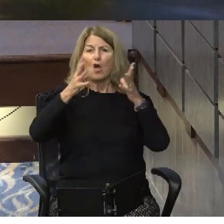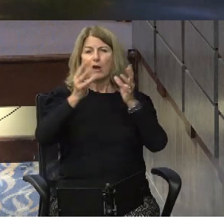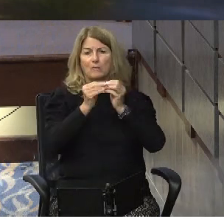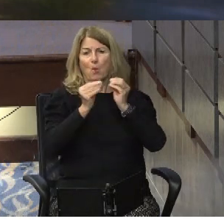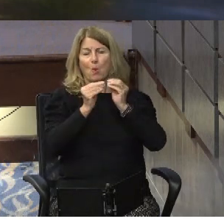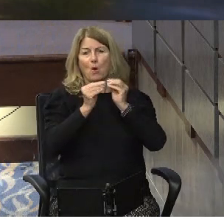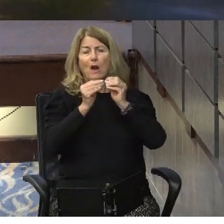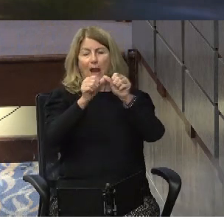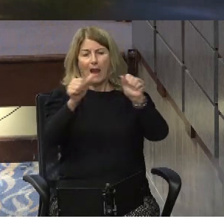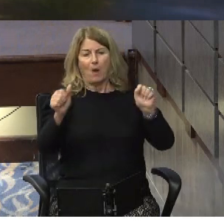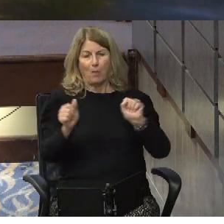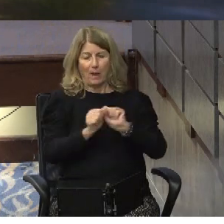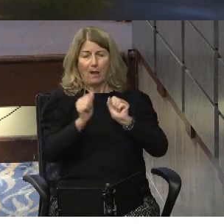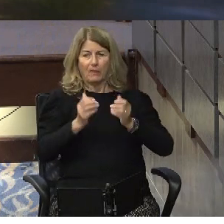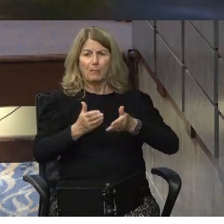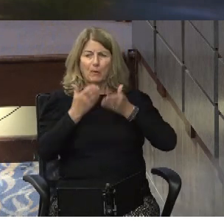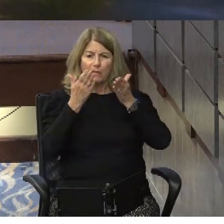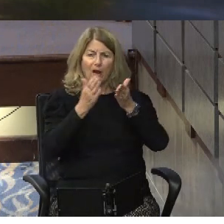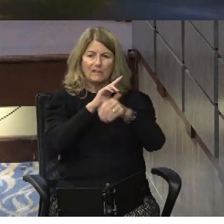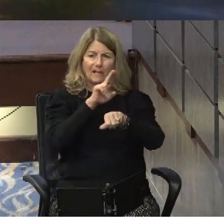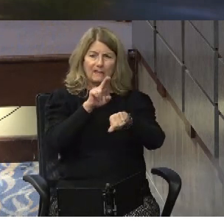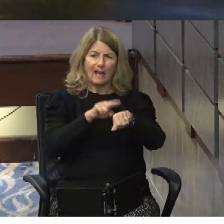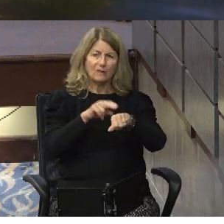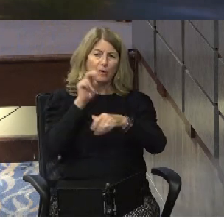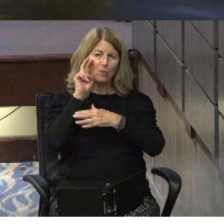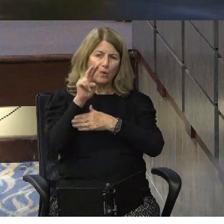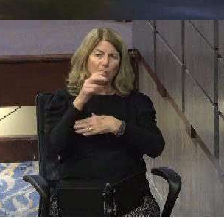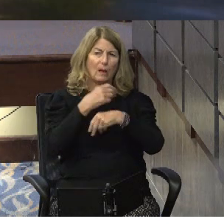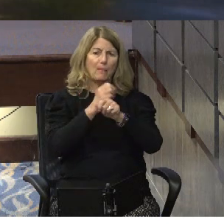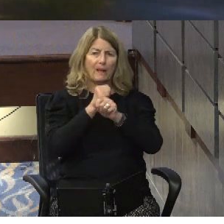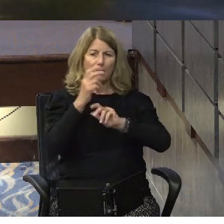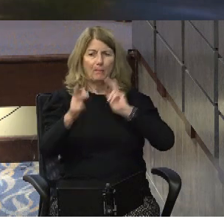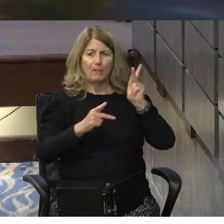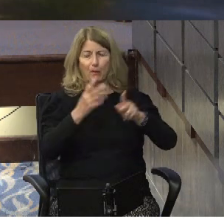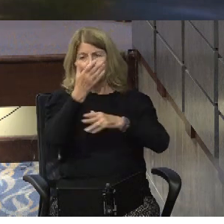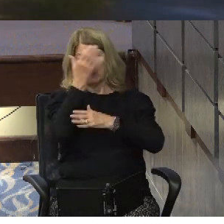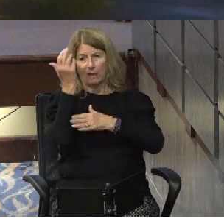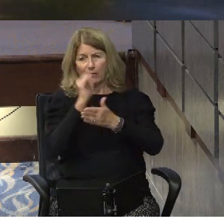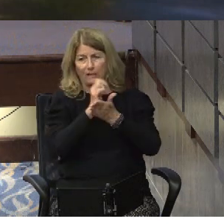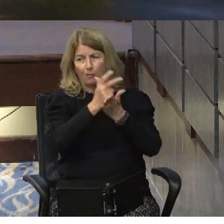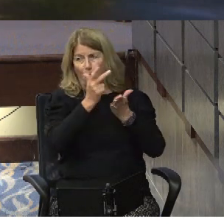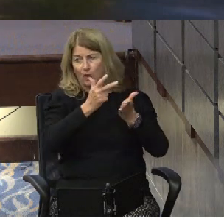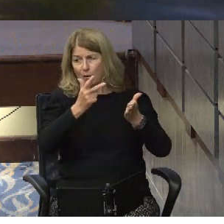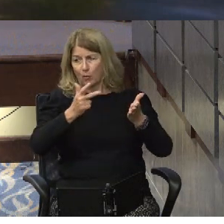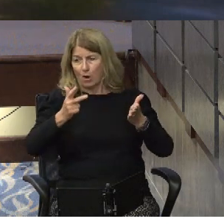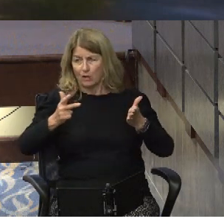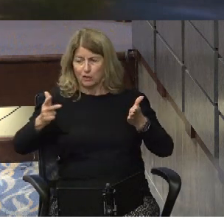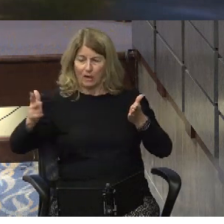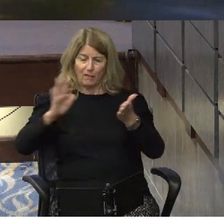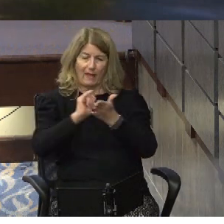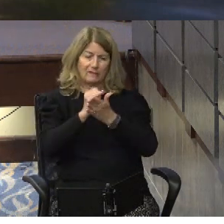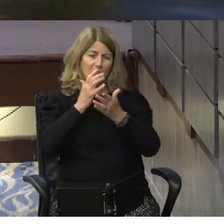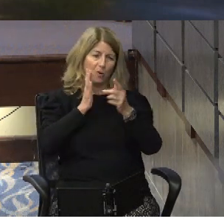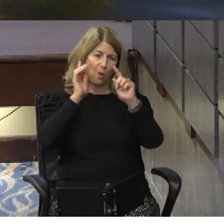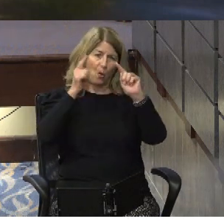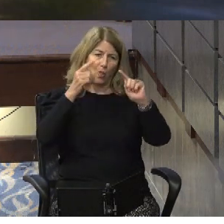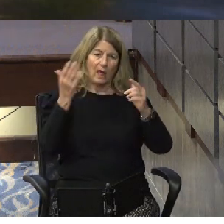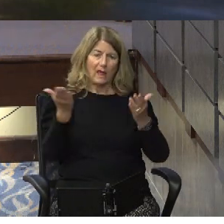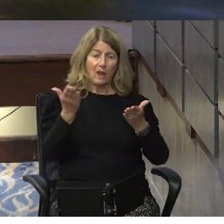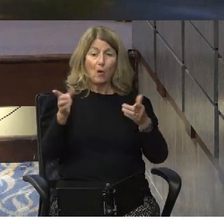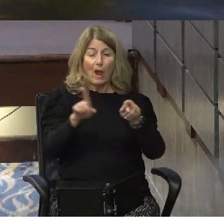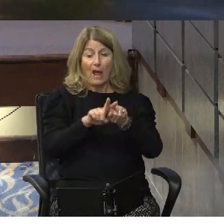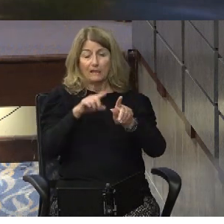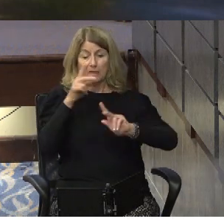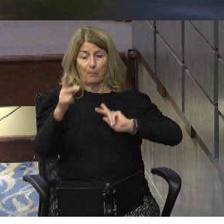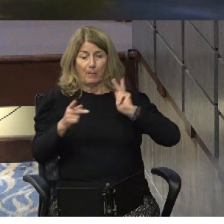it provides a natural look that makes people forget that it's a parking garage, which is ultimately the goal here, and has people see that